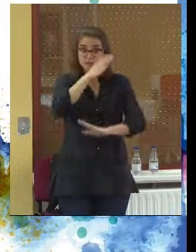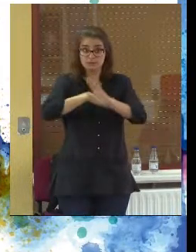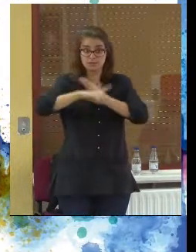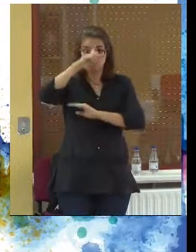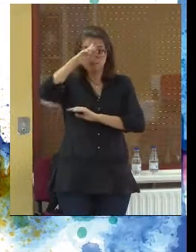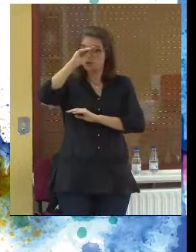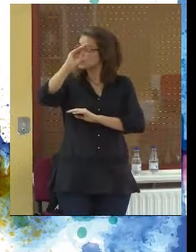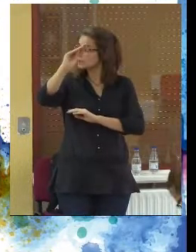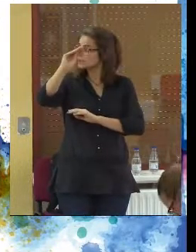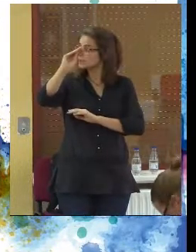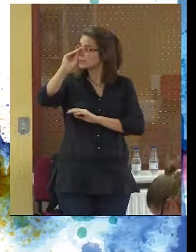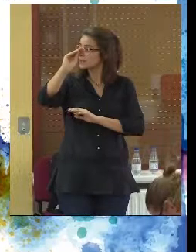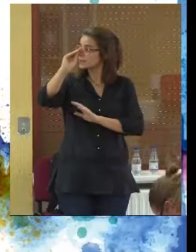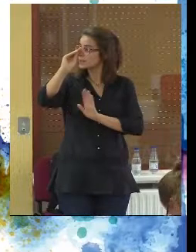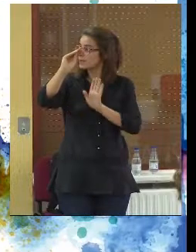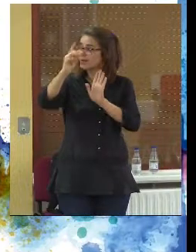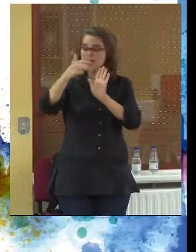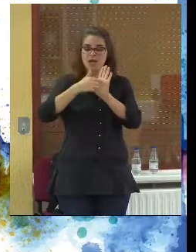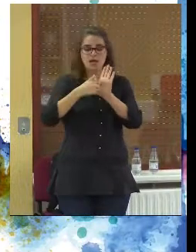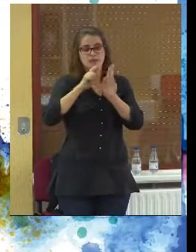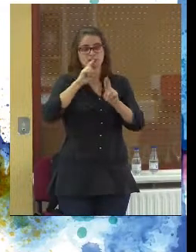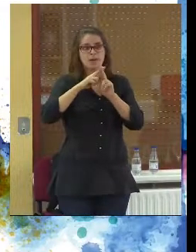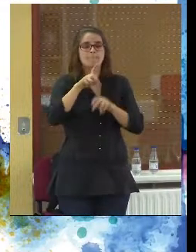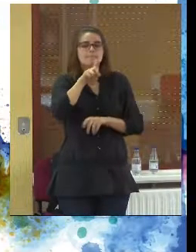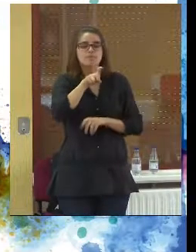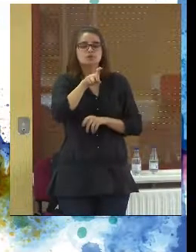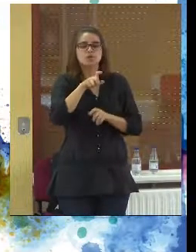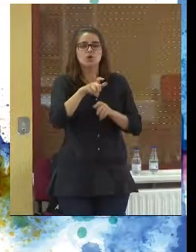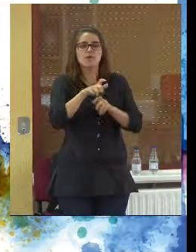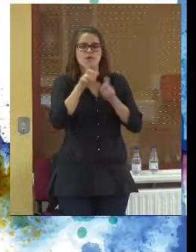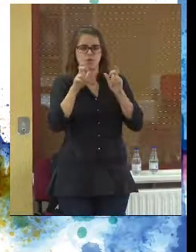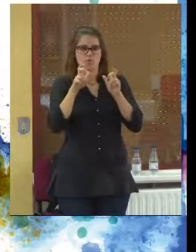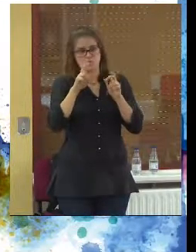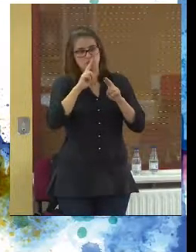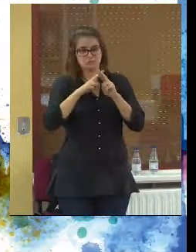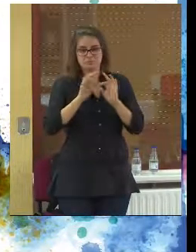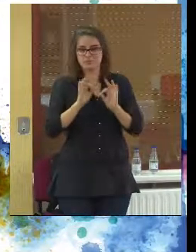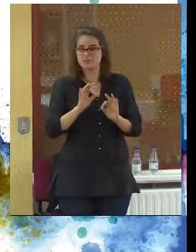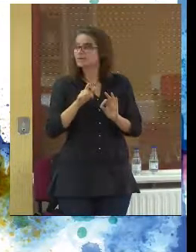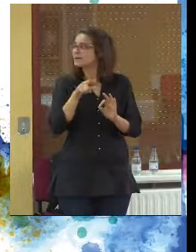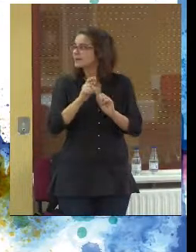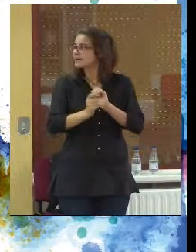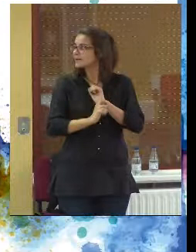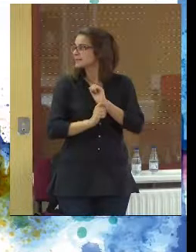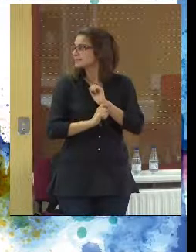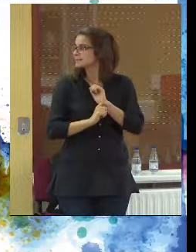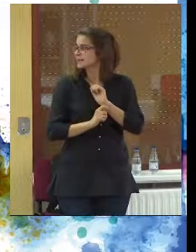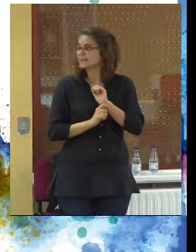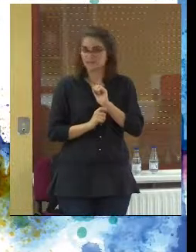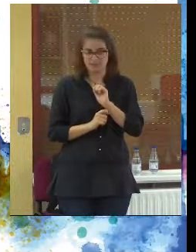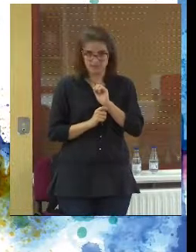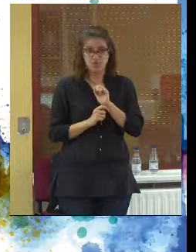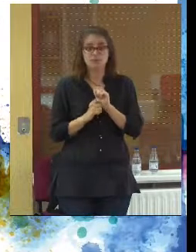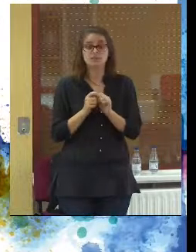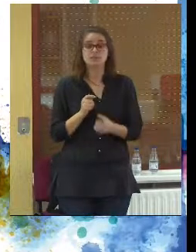cognitive disability. We have a big button, and when we click on that button,